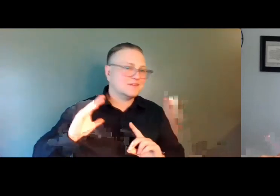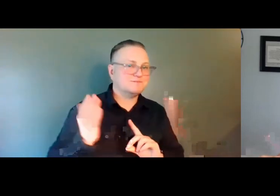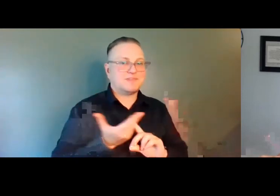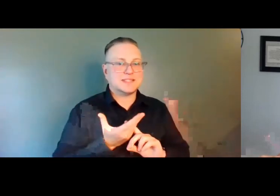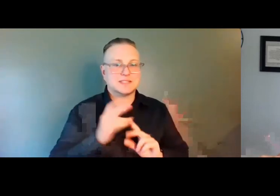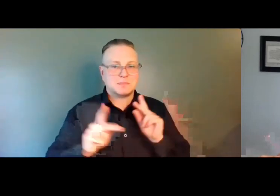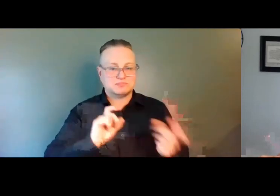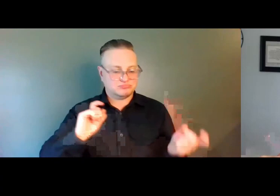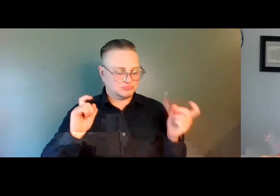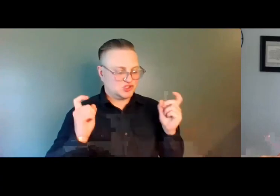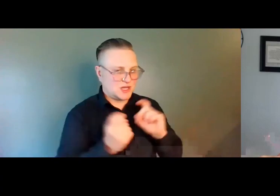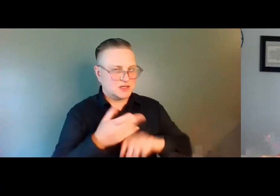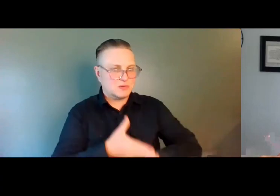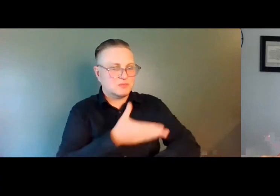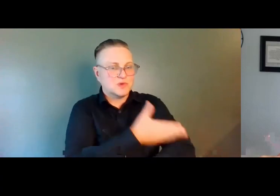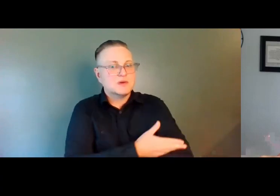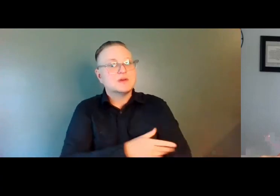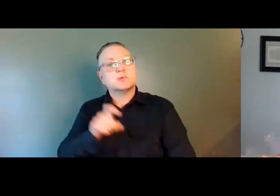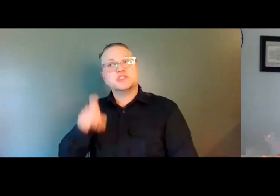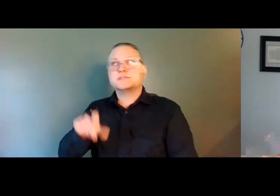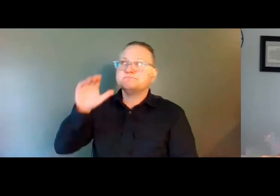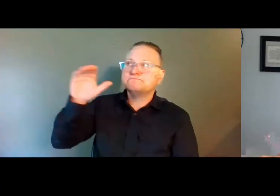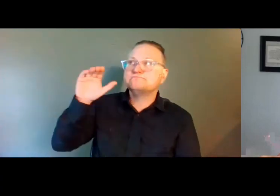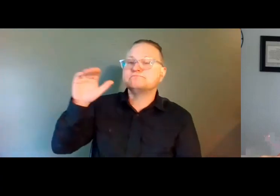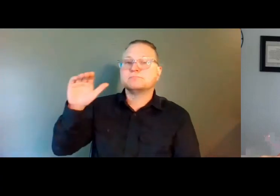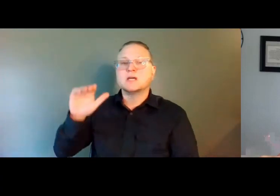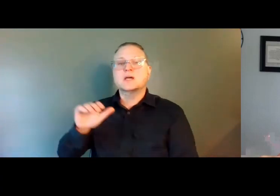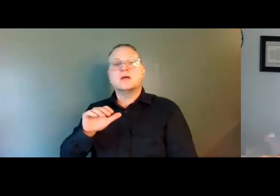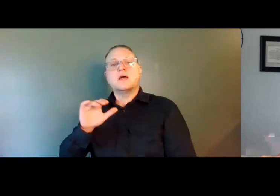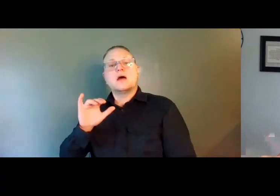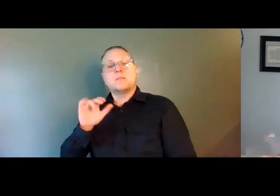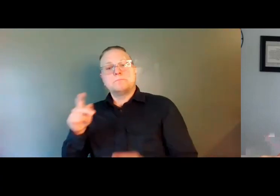think a movement to try to do that, to reclassify that position,